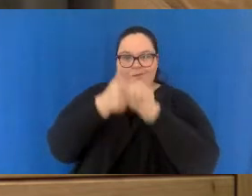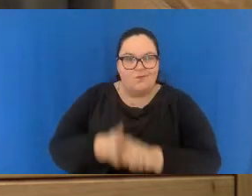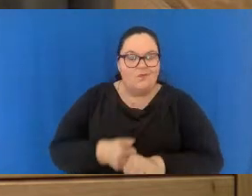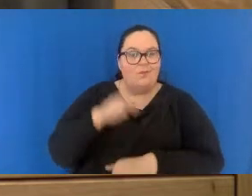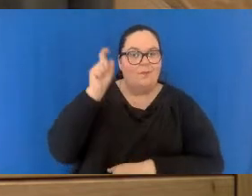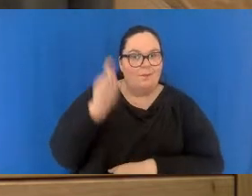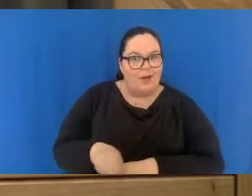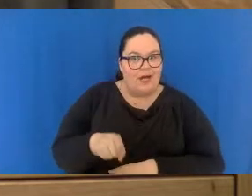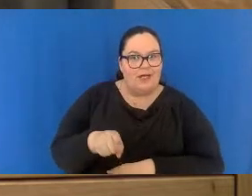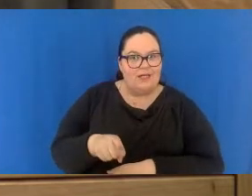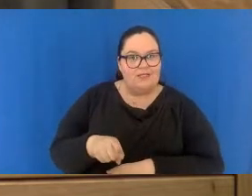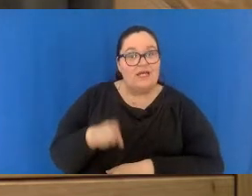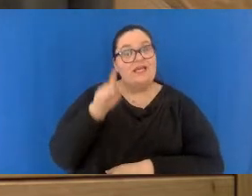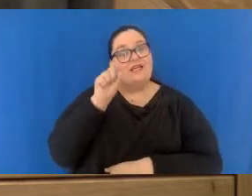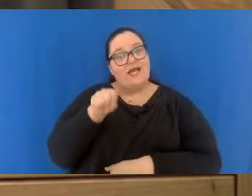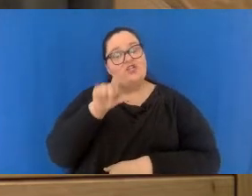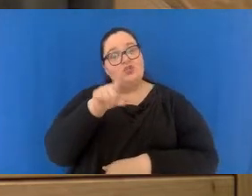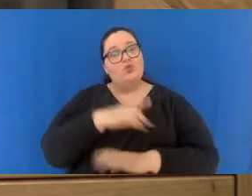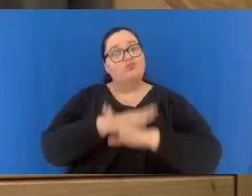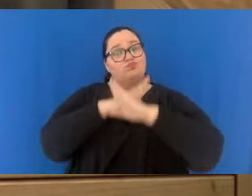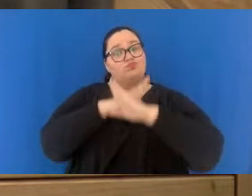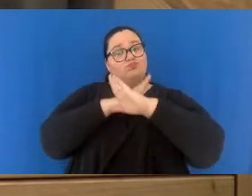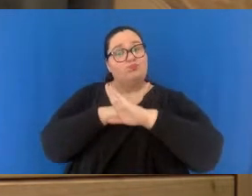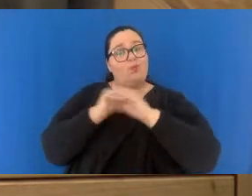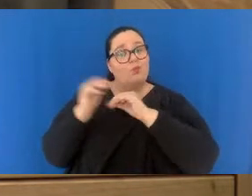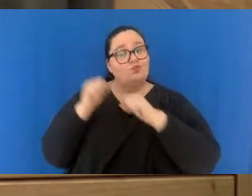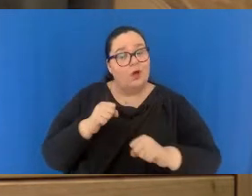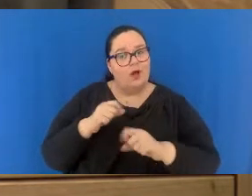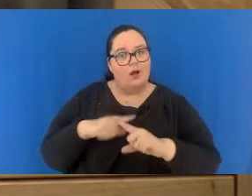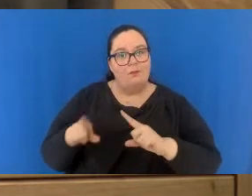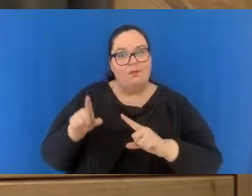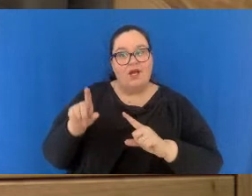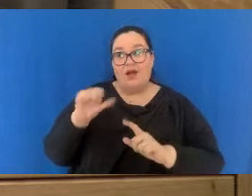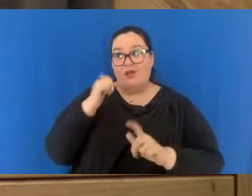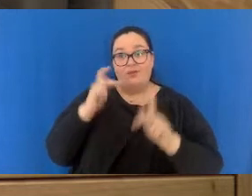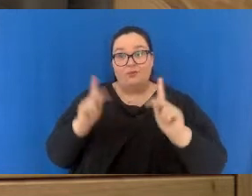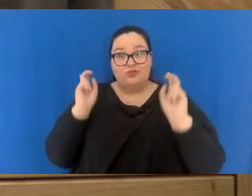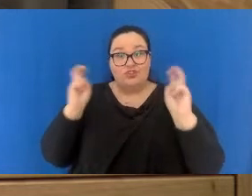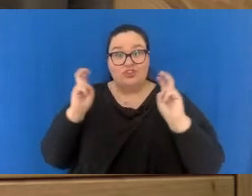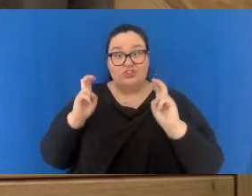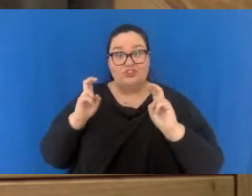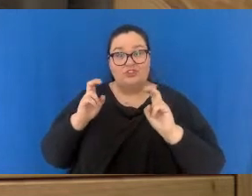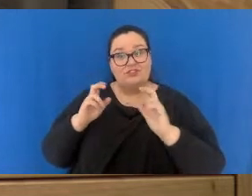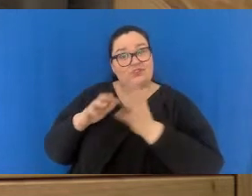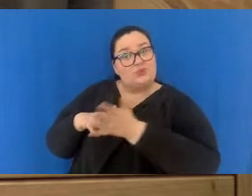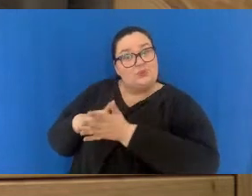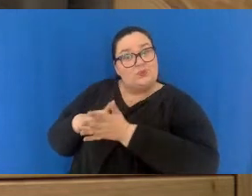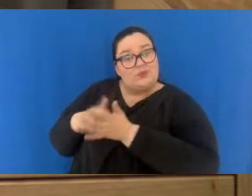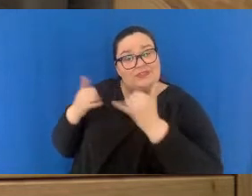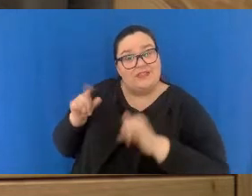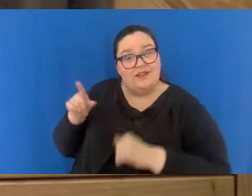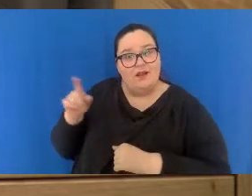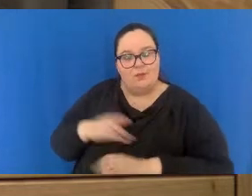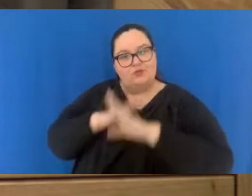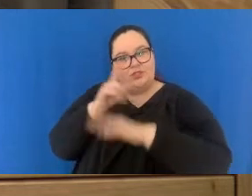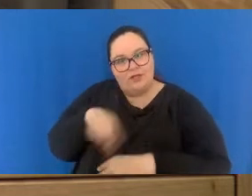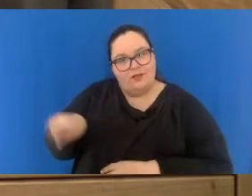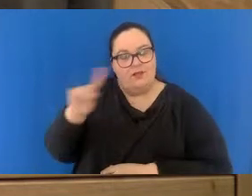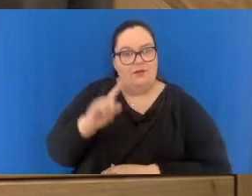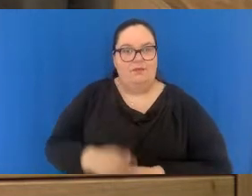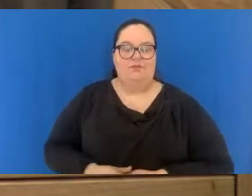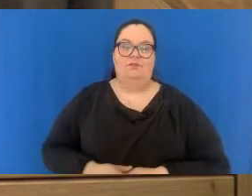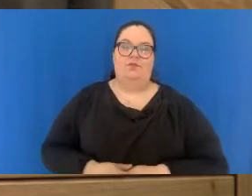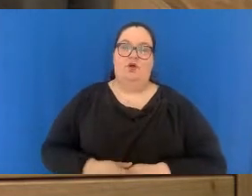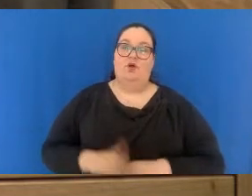of us safe. The next few weeks will be challenging. We have made it this far through the pandemic by working